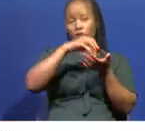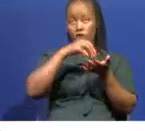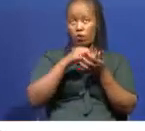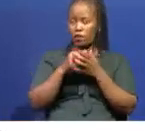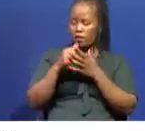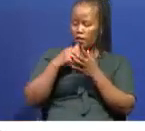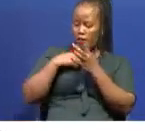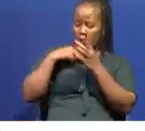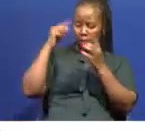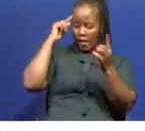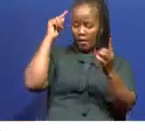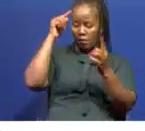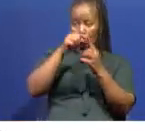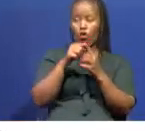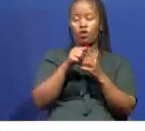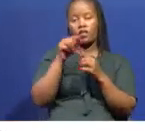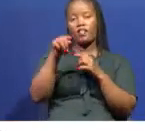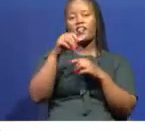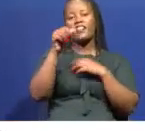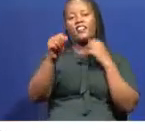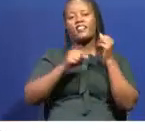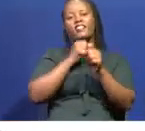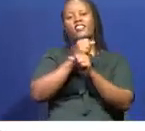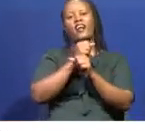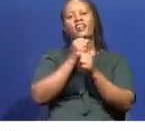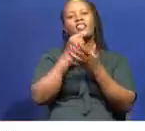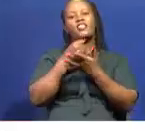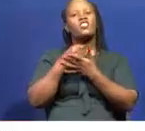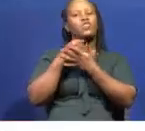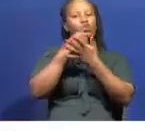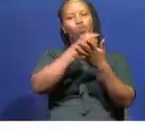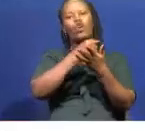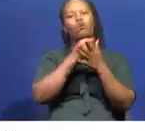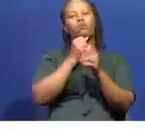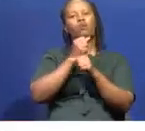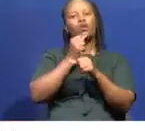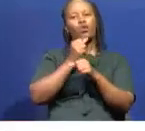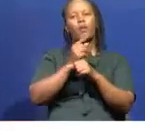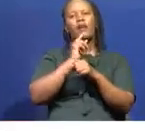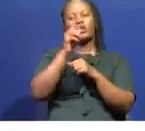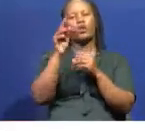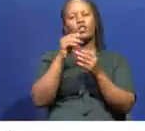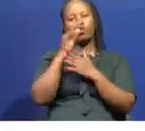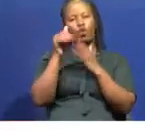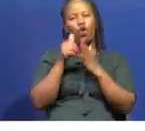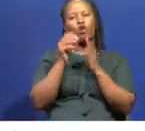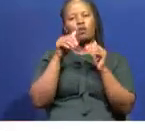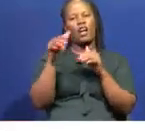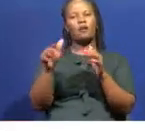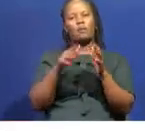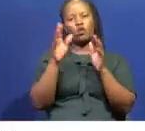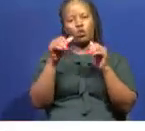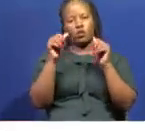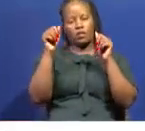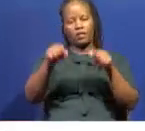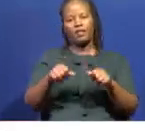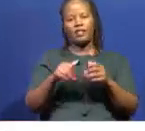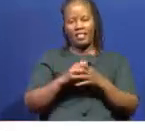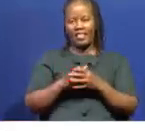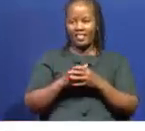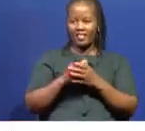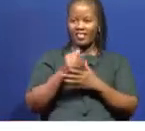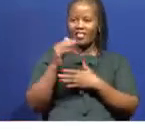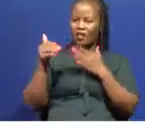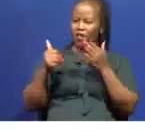main goal this year is to prove to myself that we are able to play these under par scores. Yeah. Sure. All the